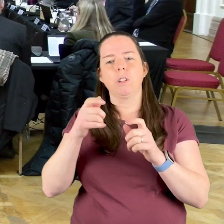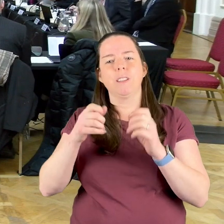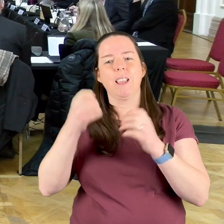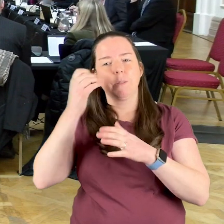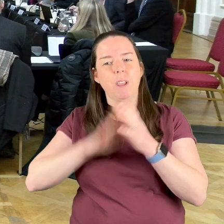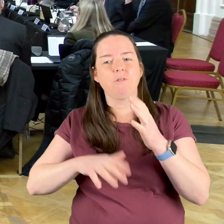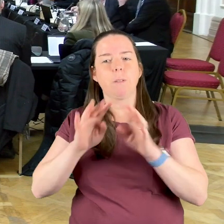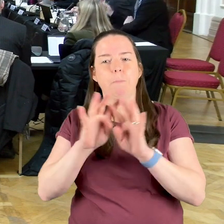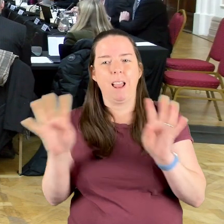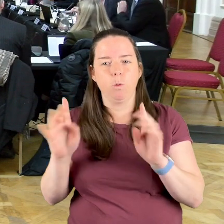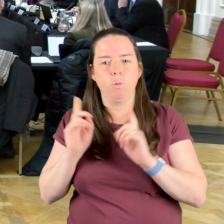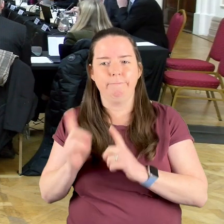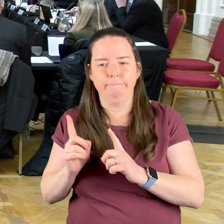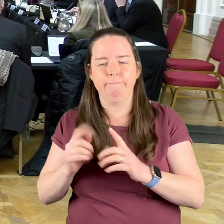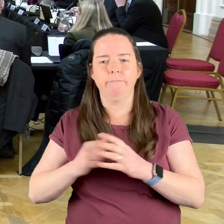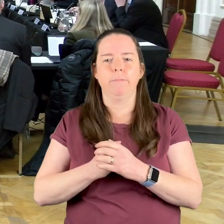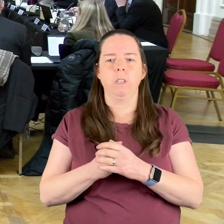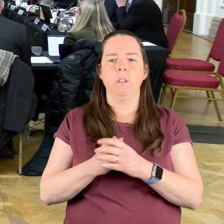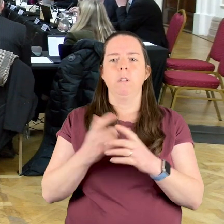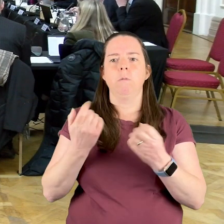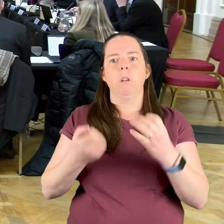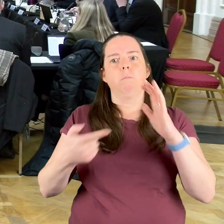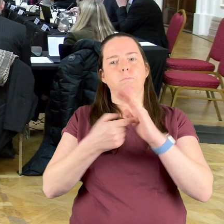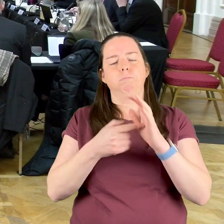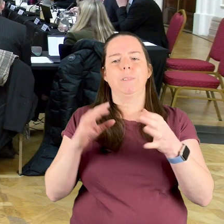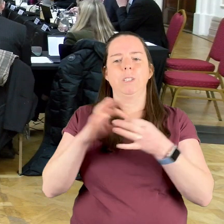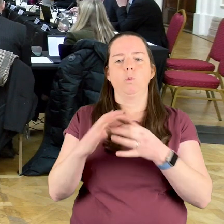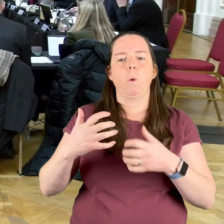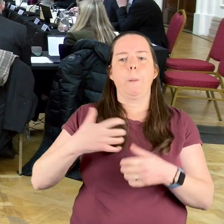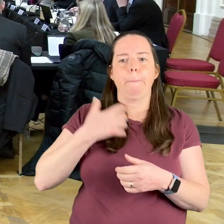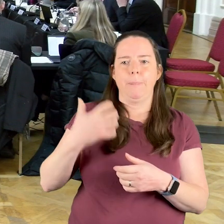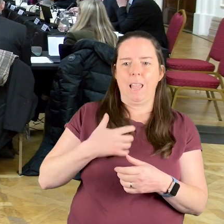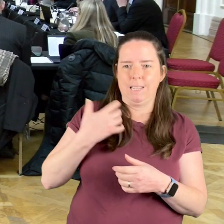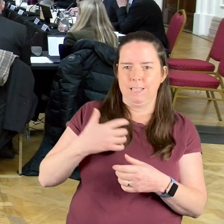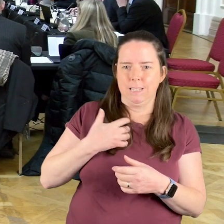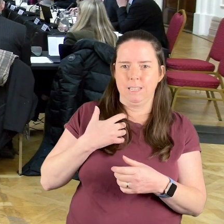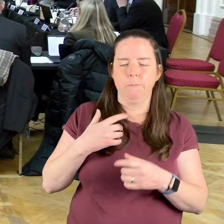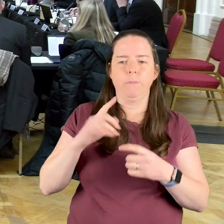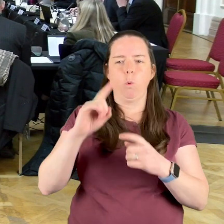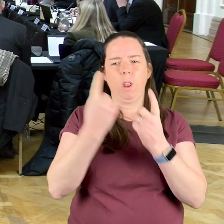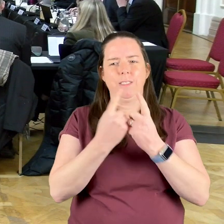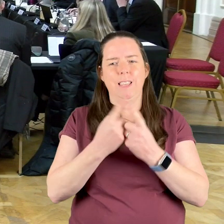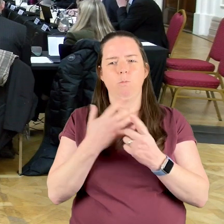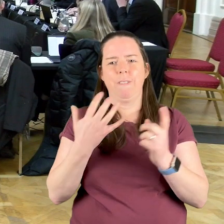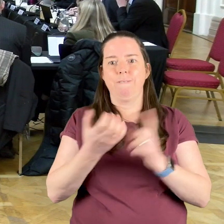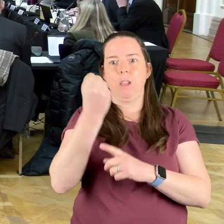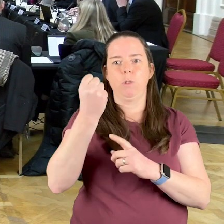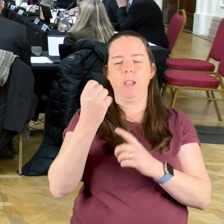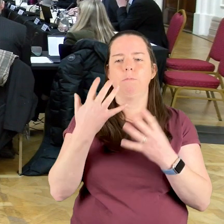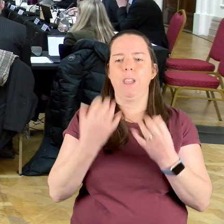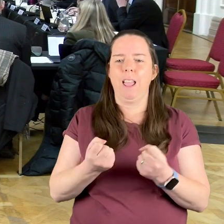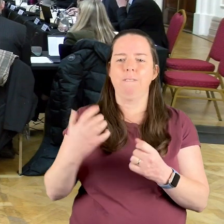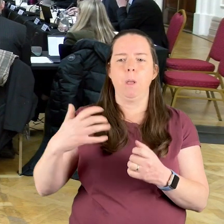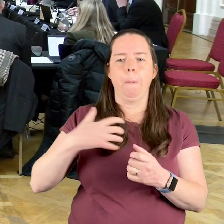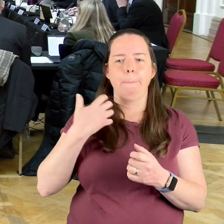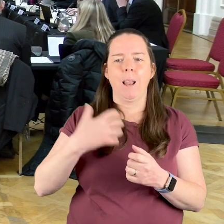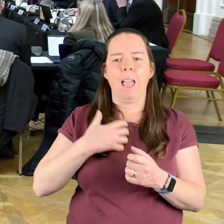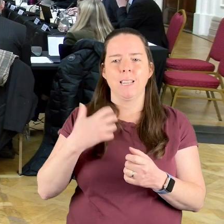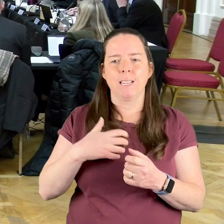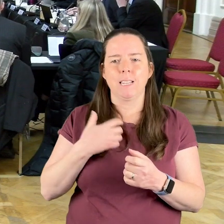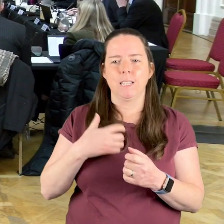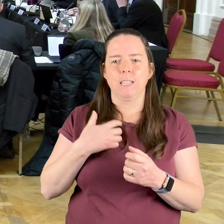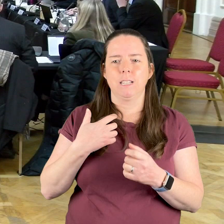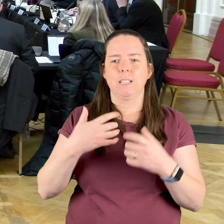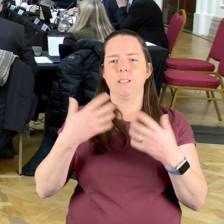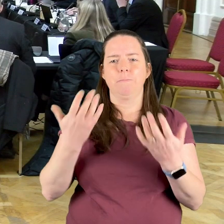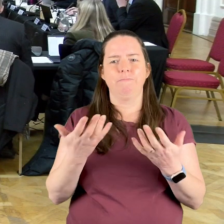patient experience panel. But more importantly is around complaints. And one of the things we found is that we have complaints that